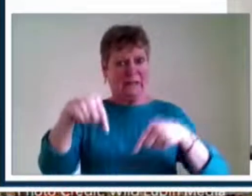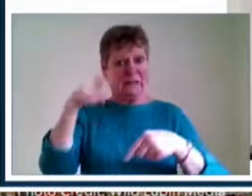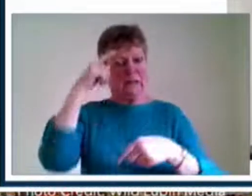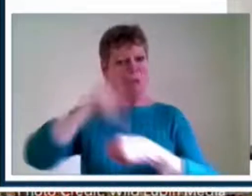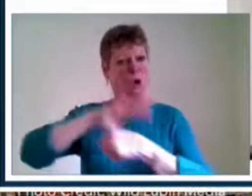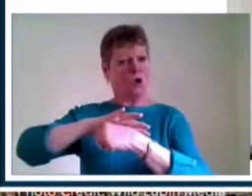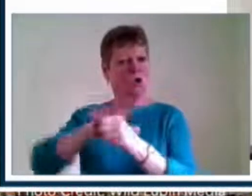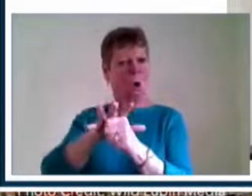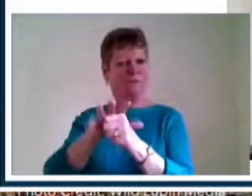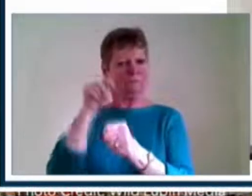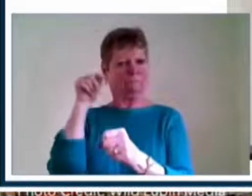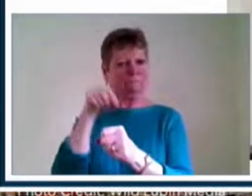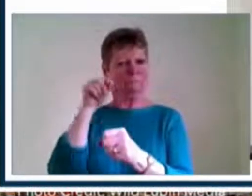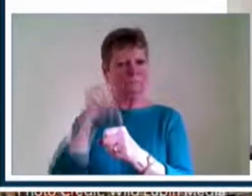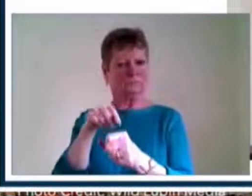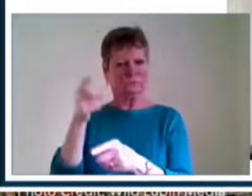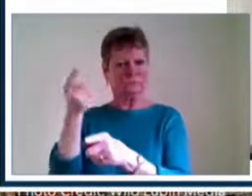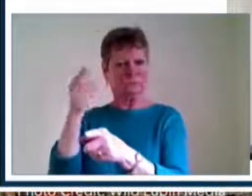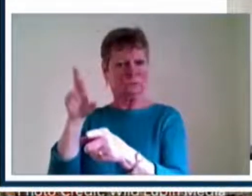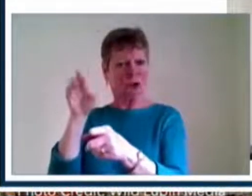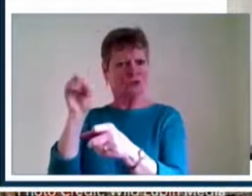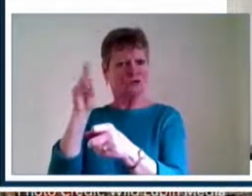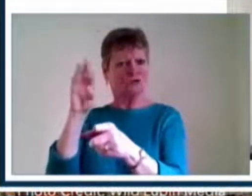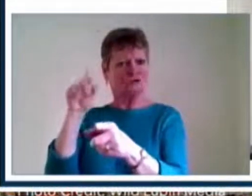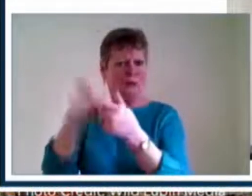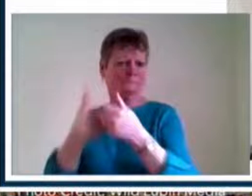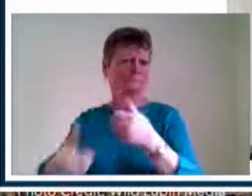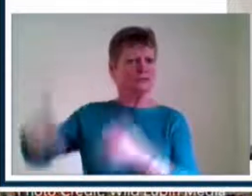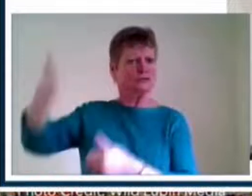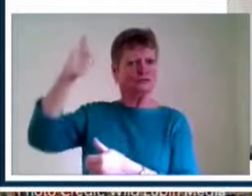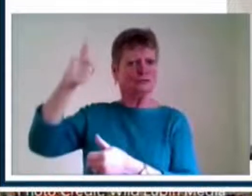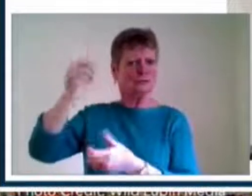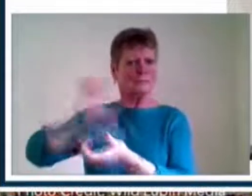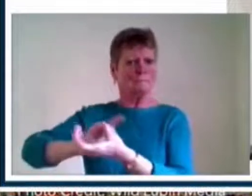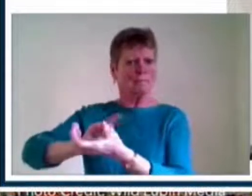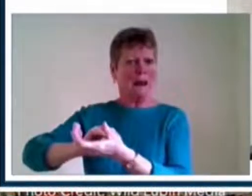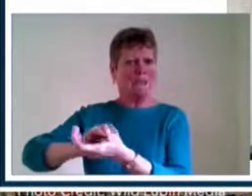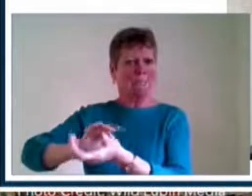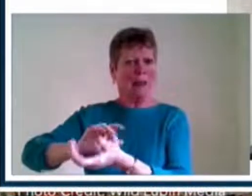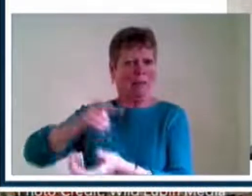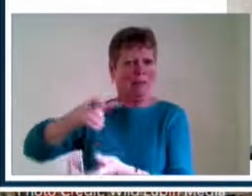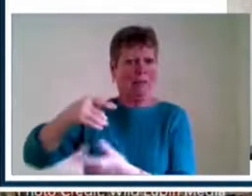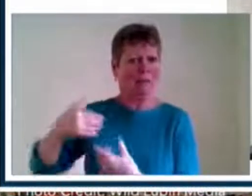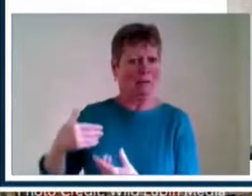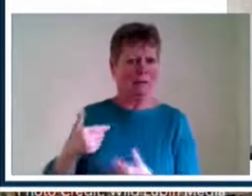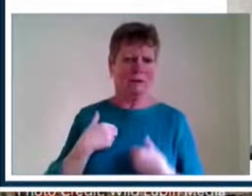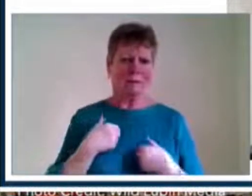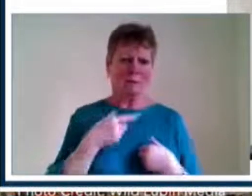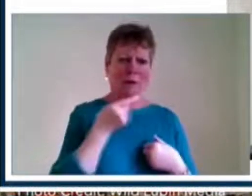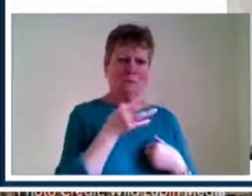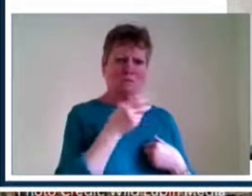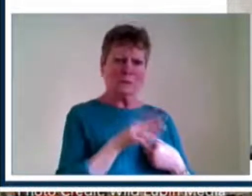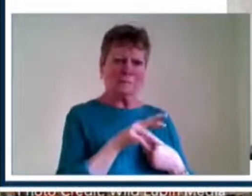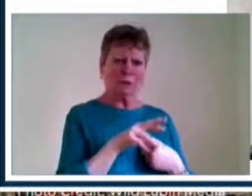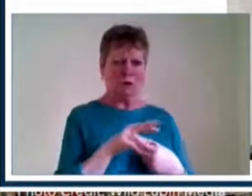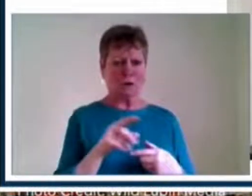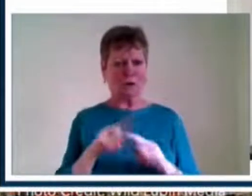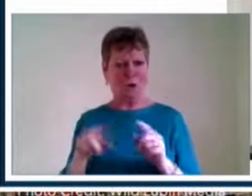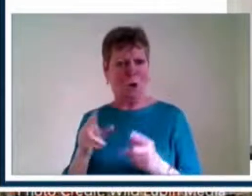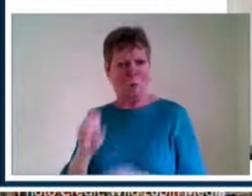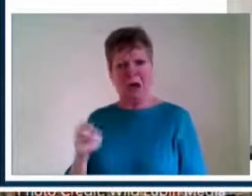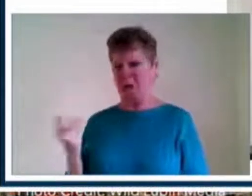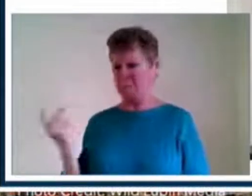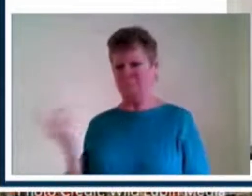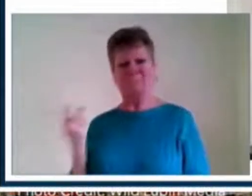Strang's the Chief Medical Officer of the province, and I'm the Premier of the province, and as Premier and Chief Medical Officer, we should be able to answer